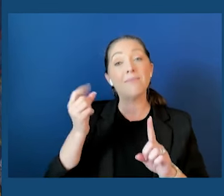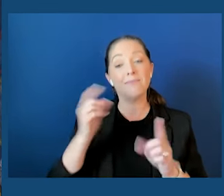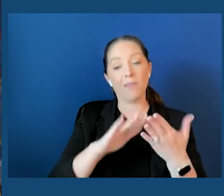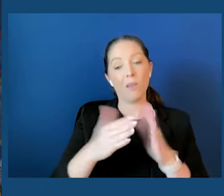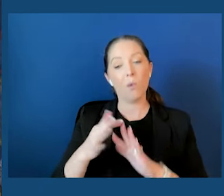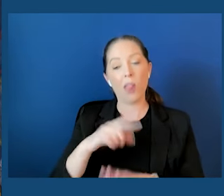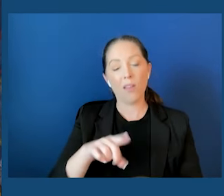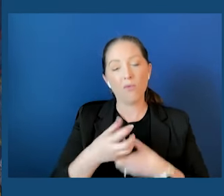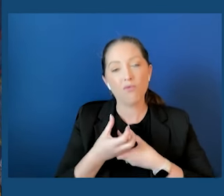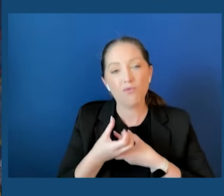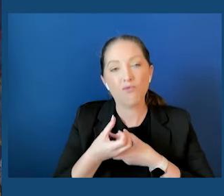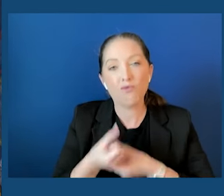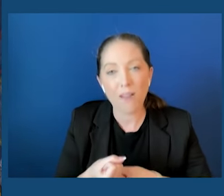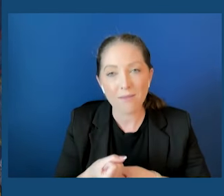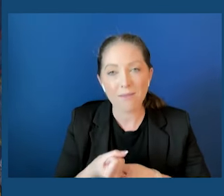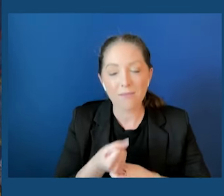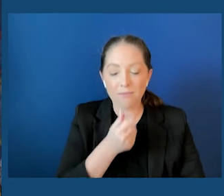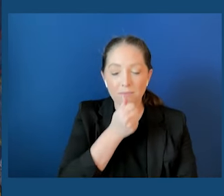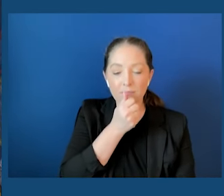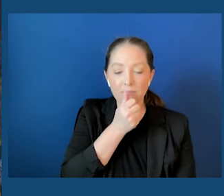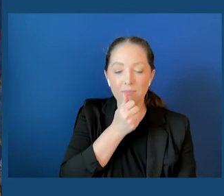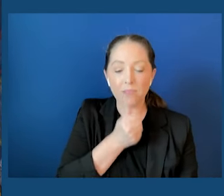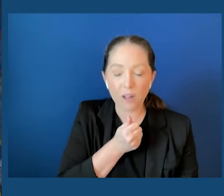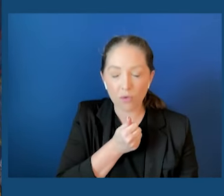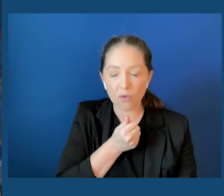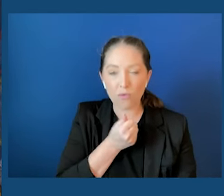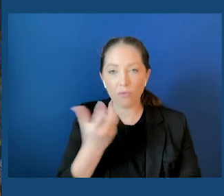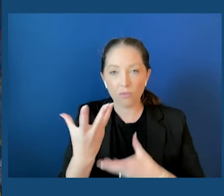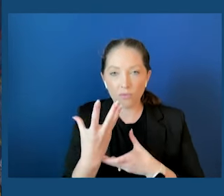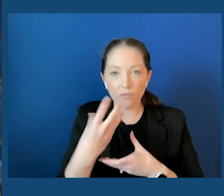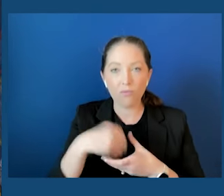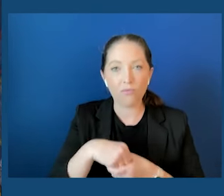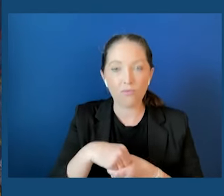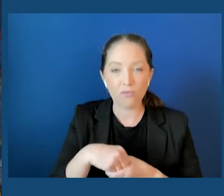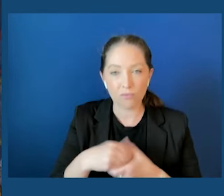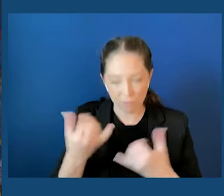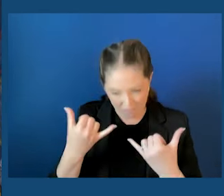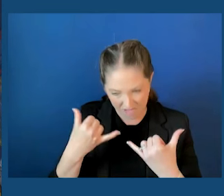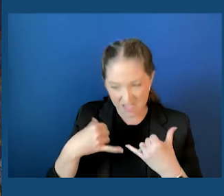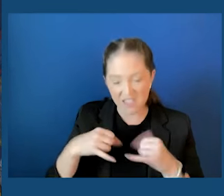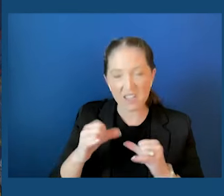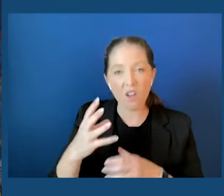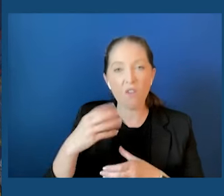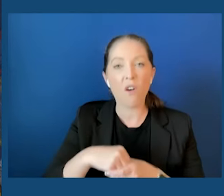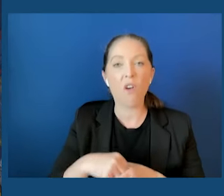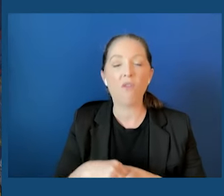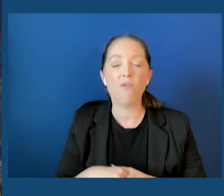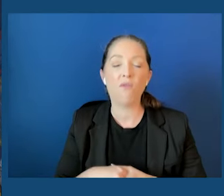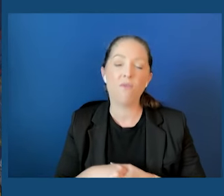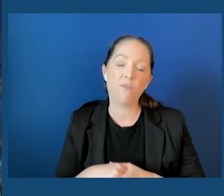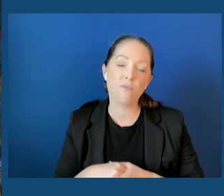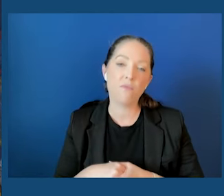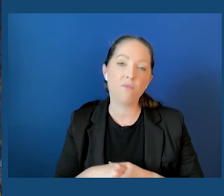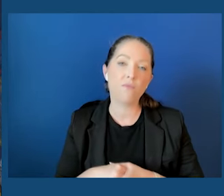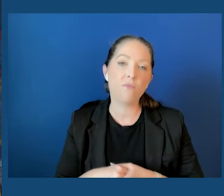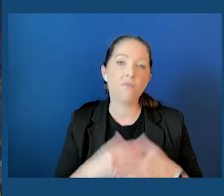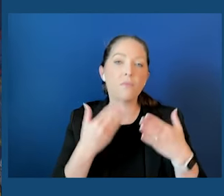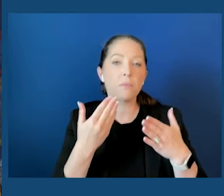and participation that it gives in spite of it. I'm thankful to the families of those